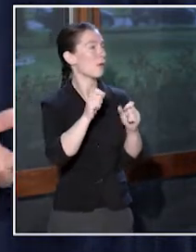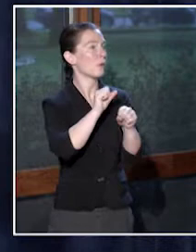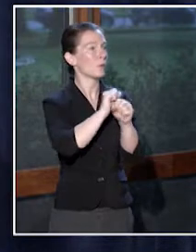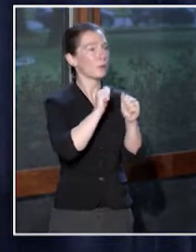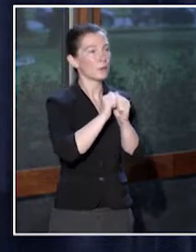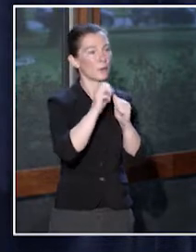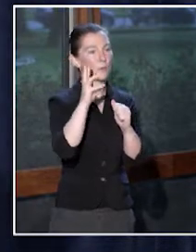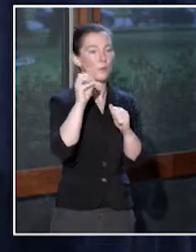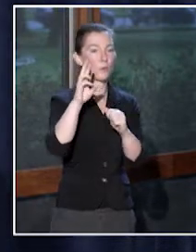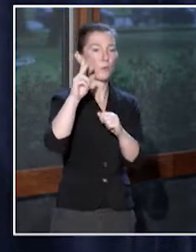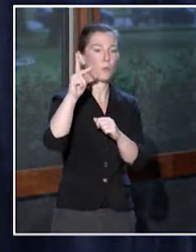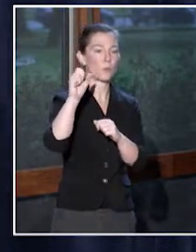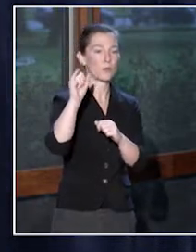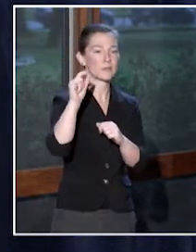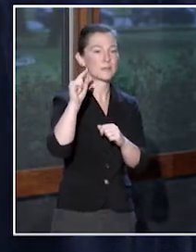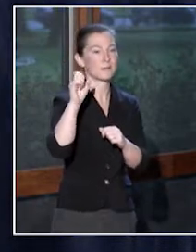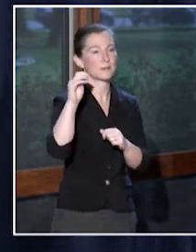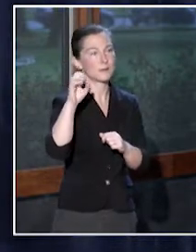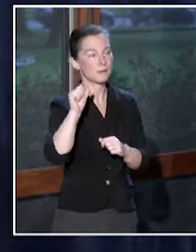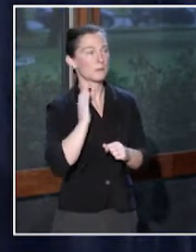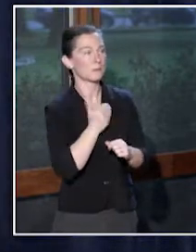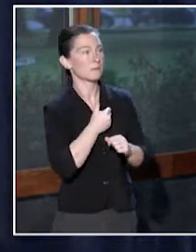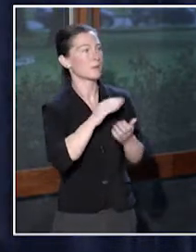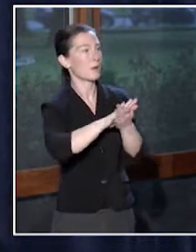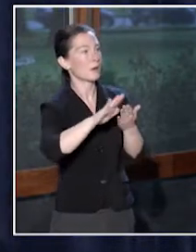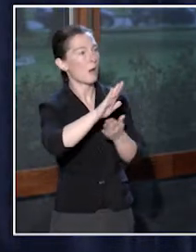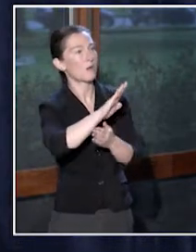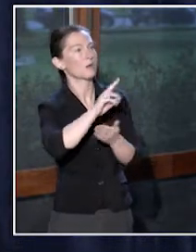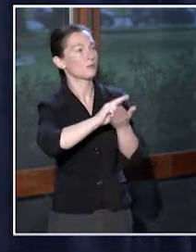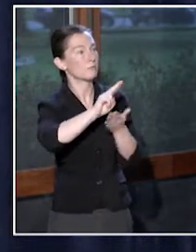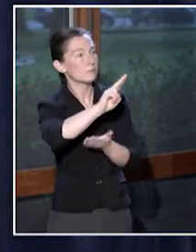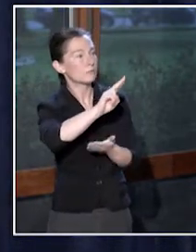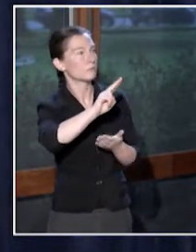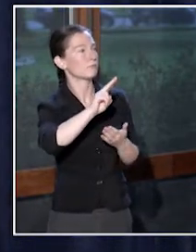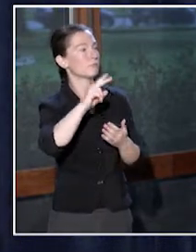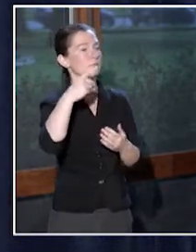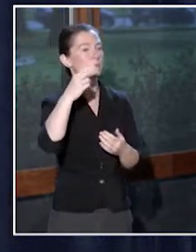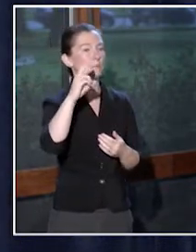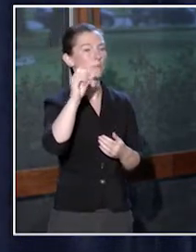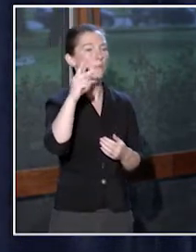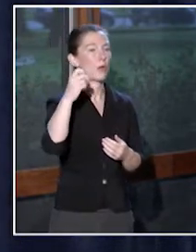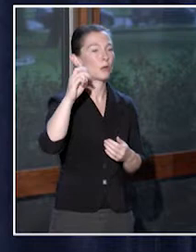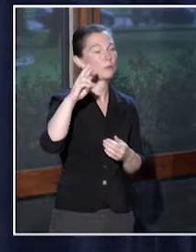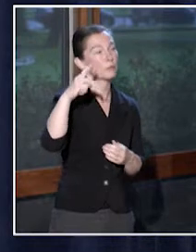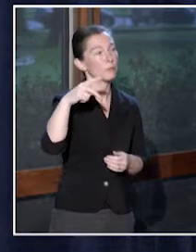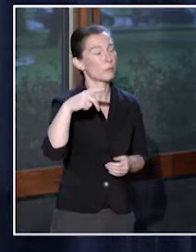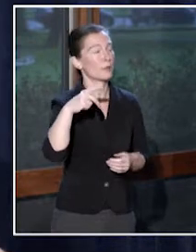with our colleges and universities, working with Prosper Portland, are connecting youth.